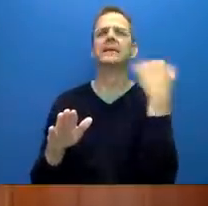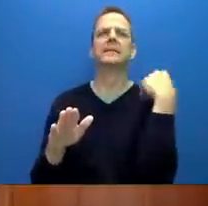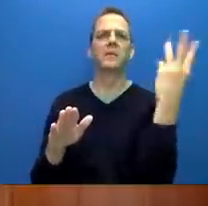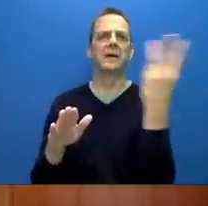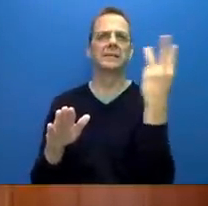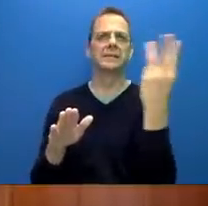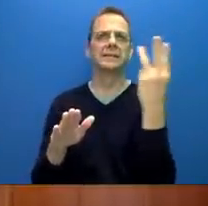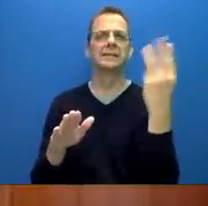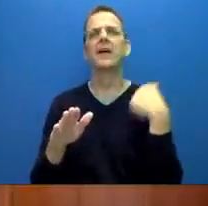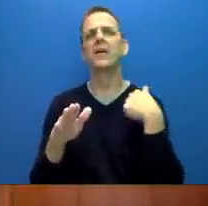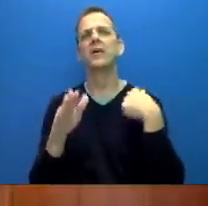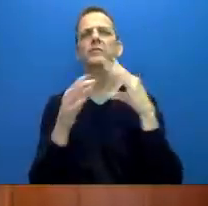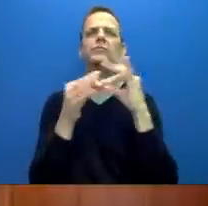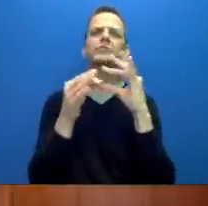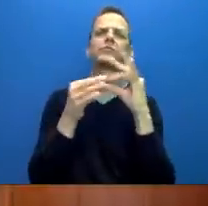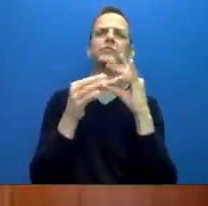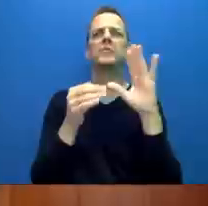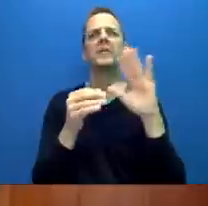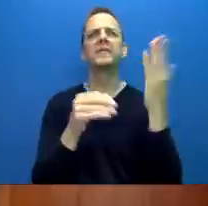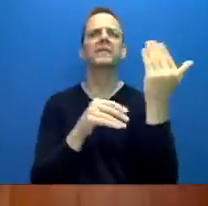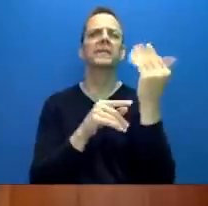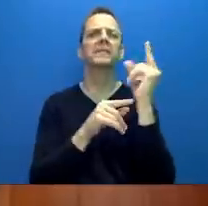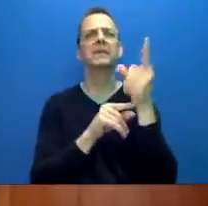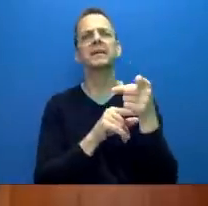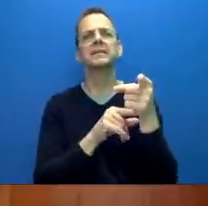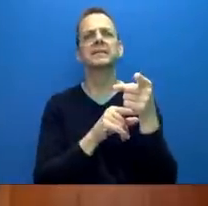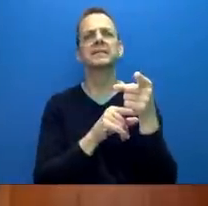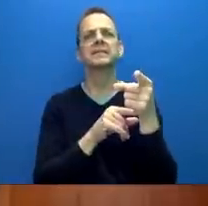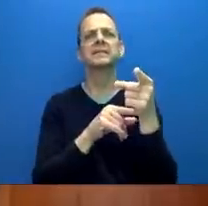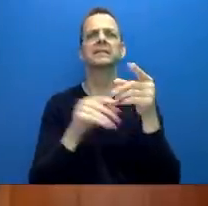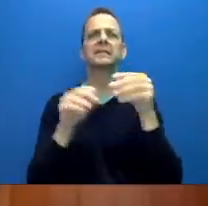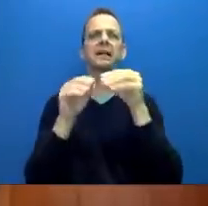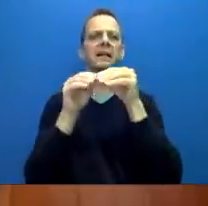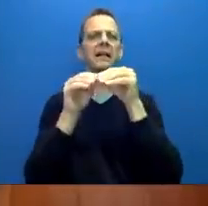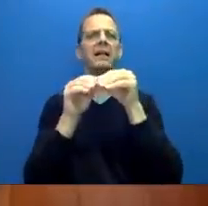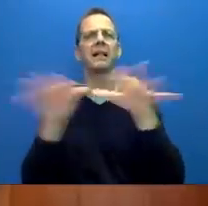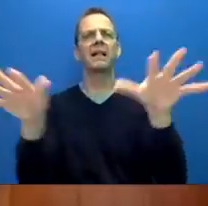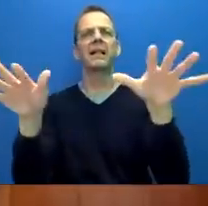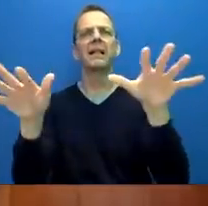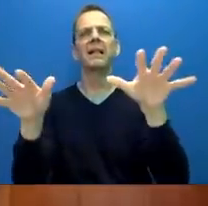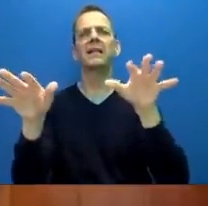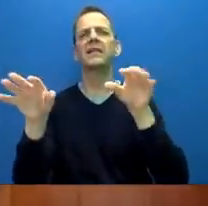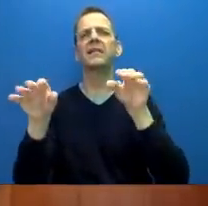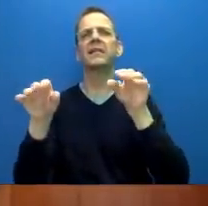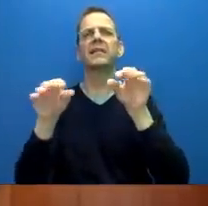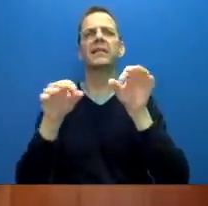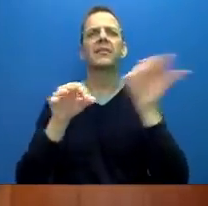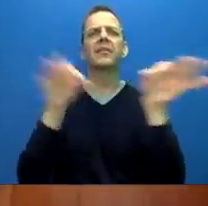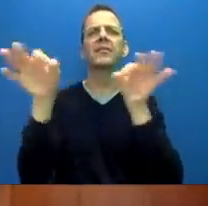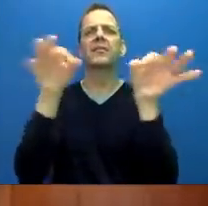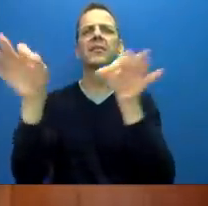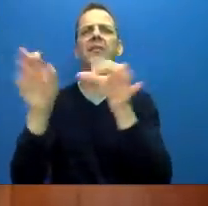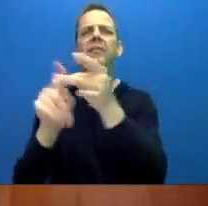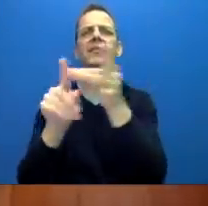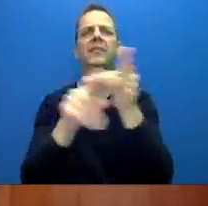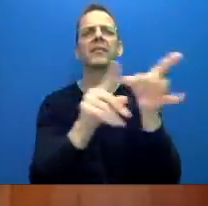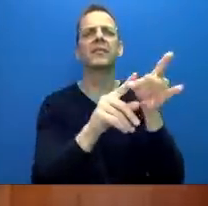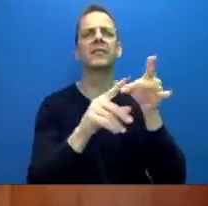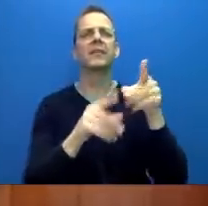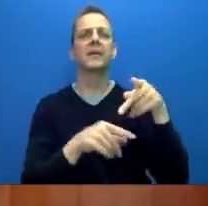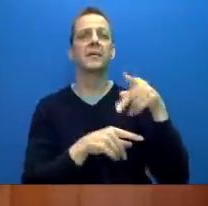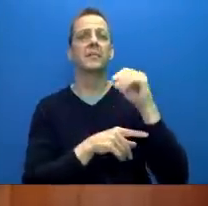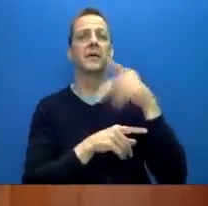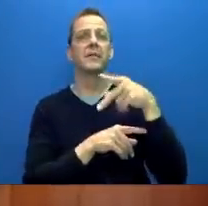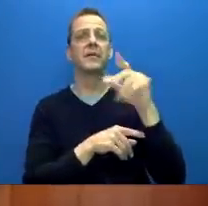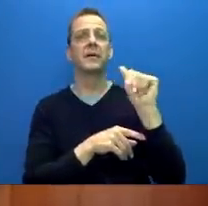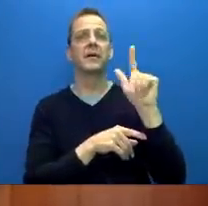aerosol transmission, airborne transmission, I mean. So viewers can access that on, I think, the Pop Alberta Twitter feed, and I'll